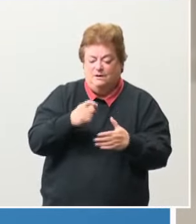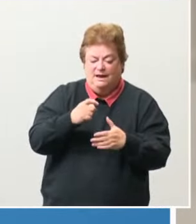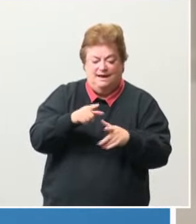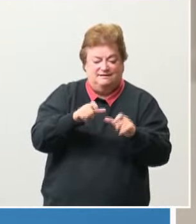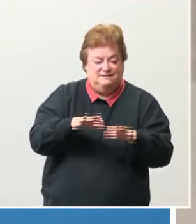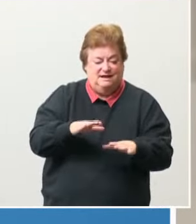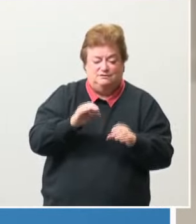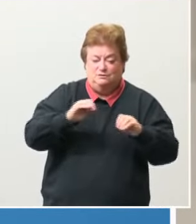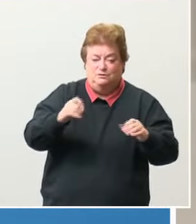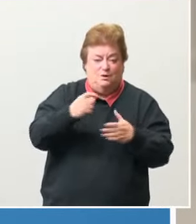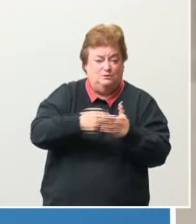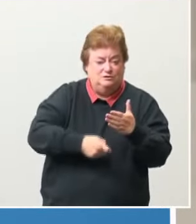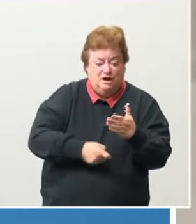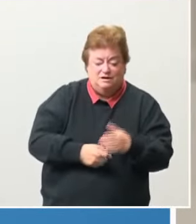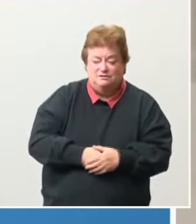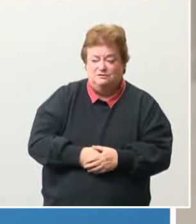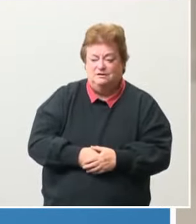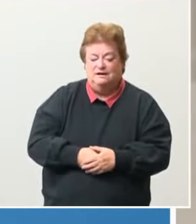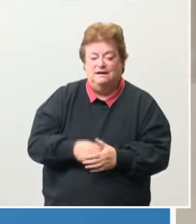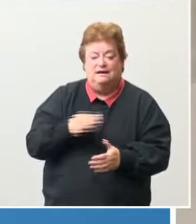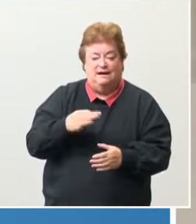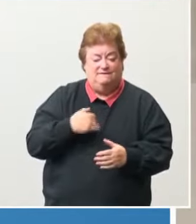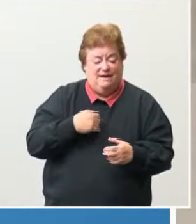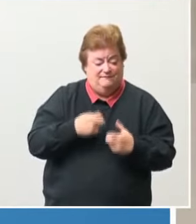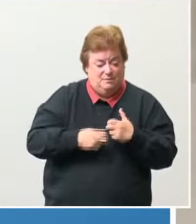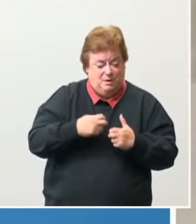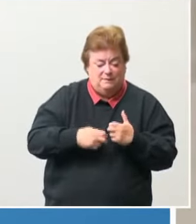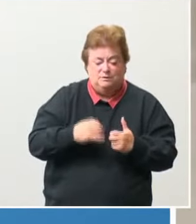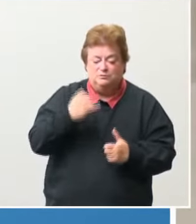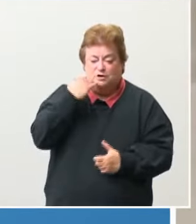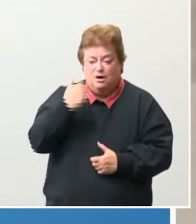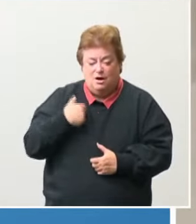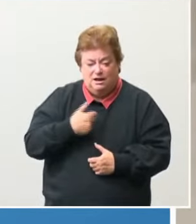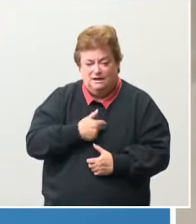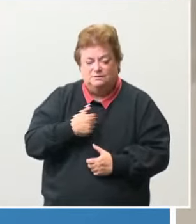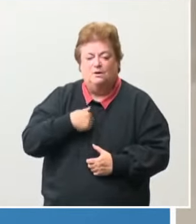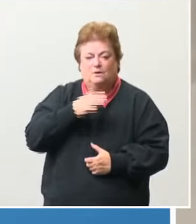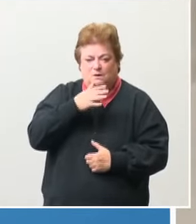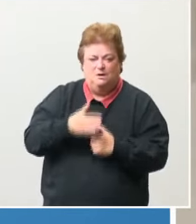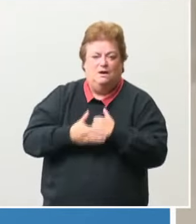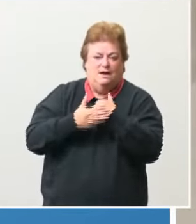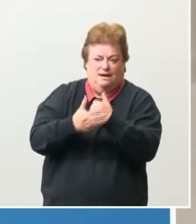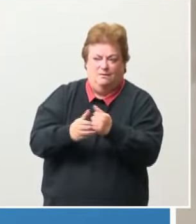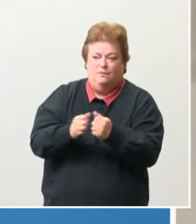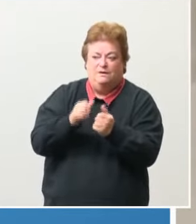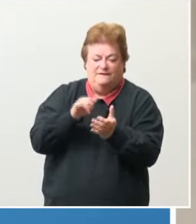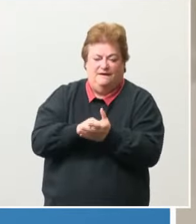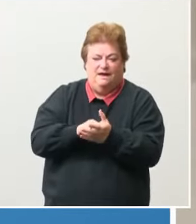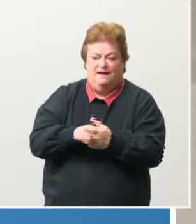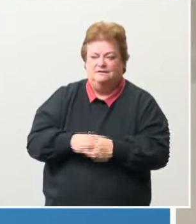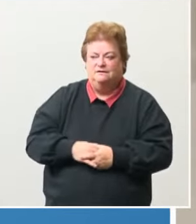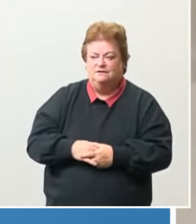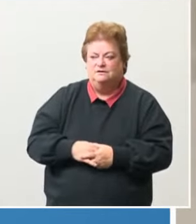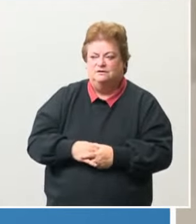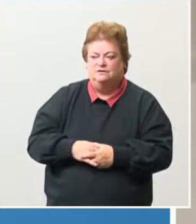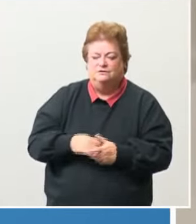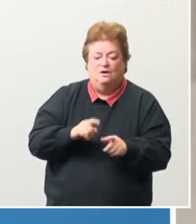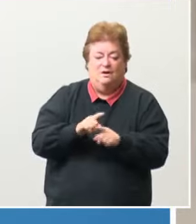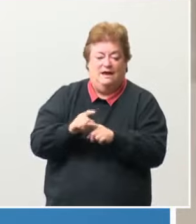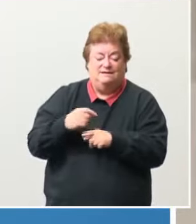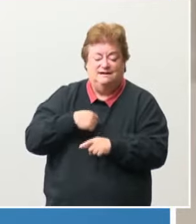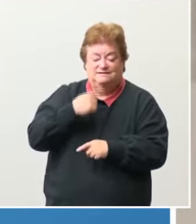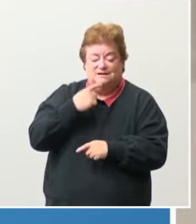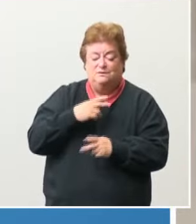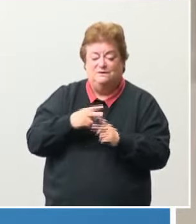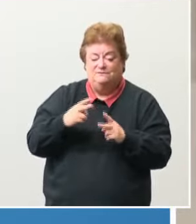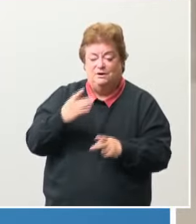charge. If they have any problem, they can always call us and we will help them with that. So as I said, we are very